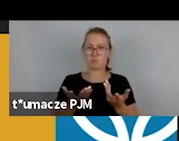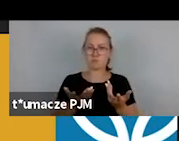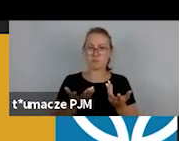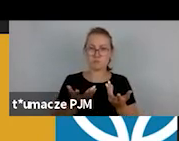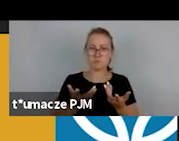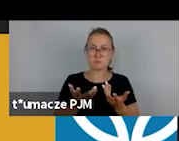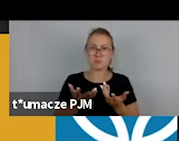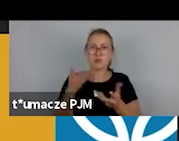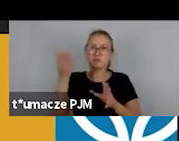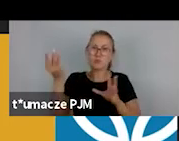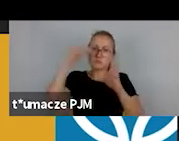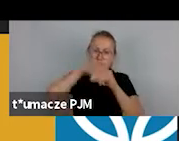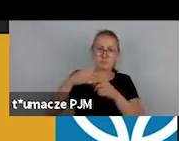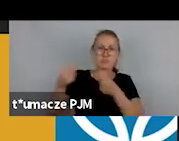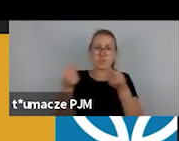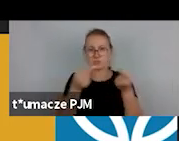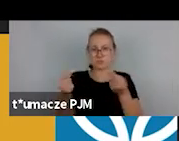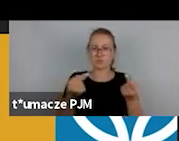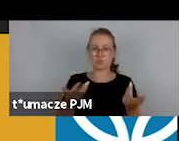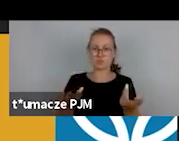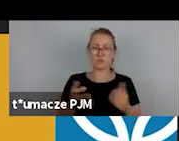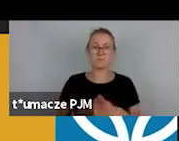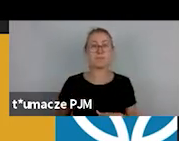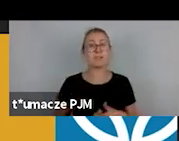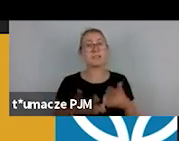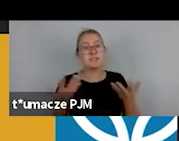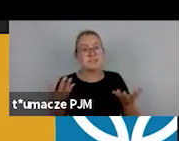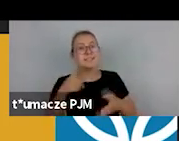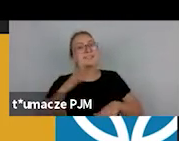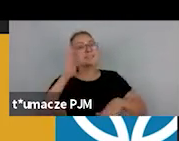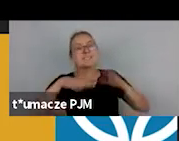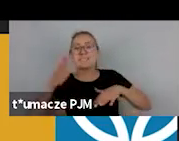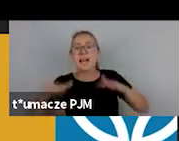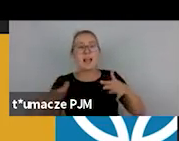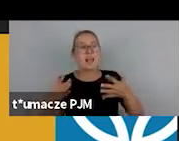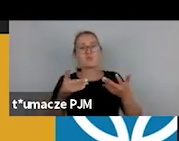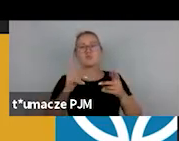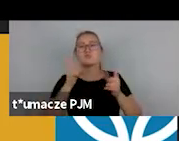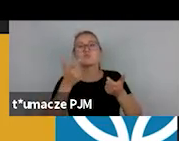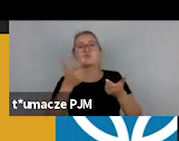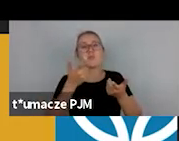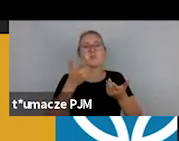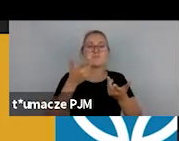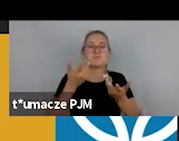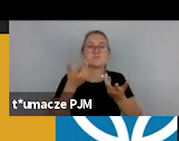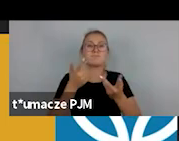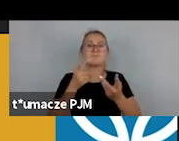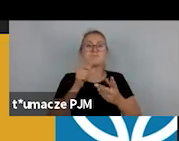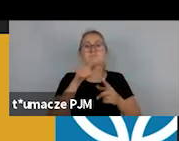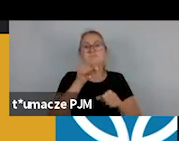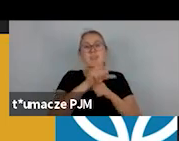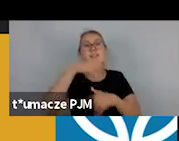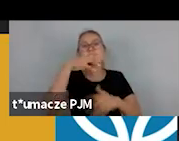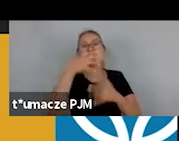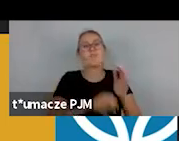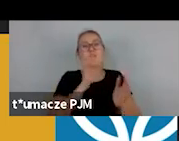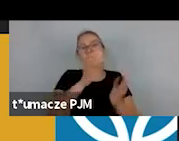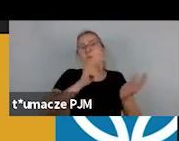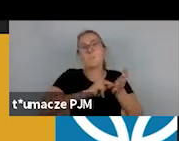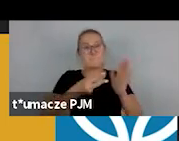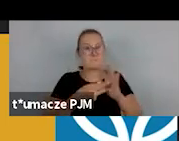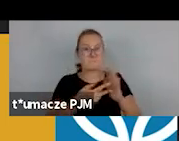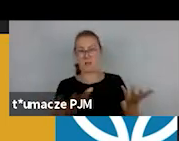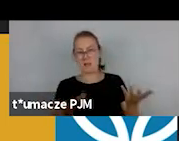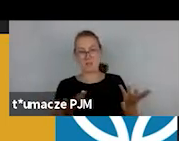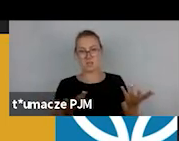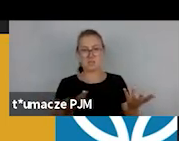the strategy you're using, right? So for mass media campaigns and community media campaigns, you're going to do